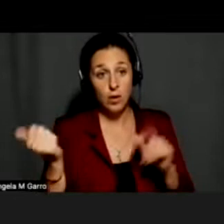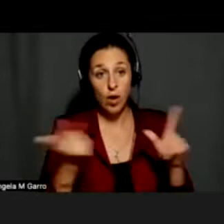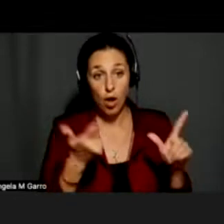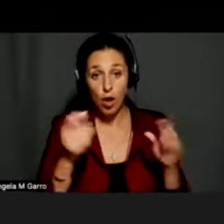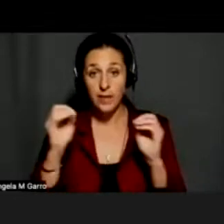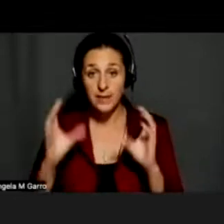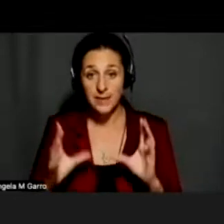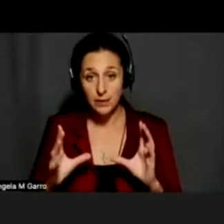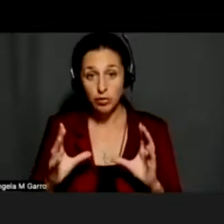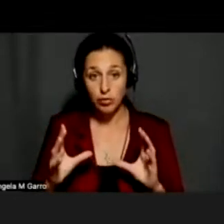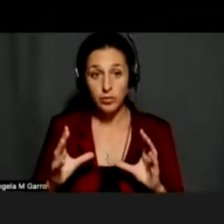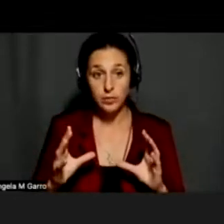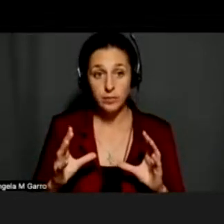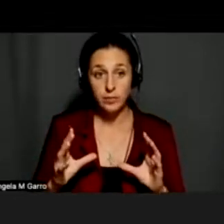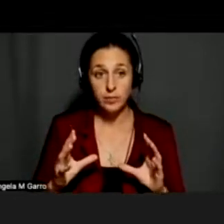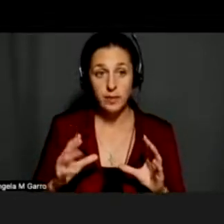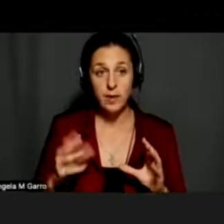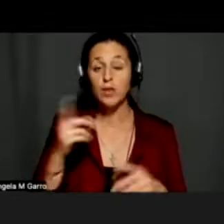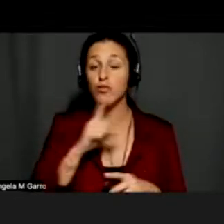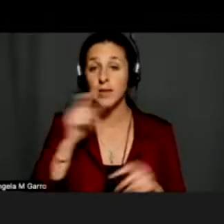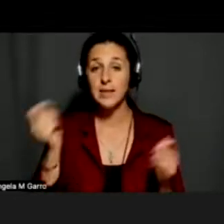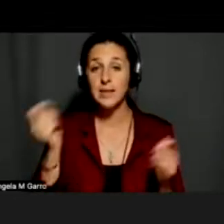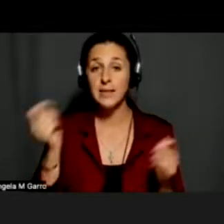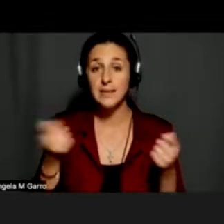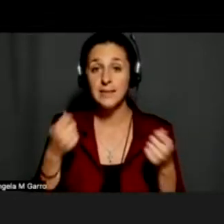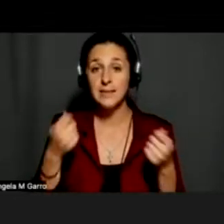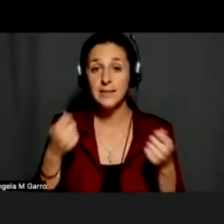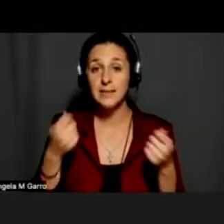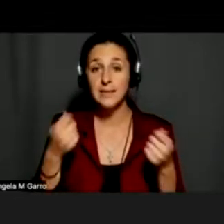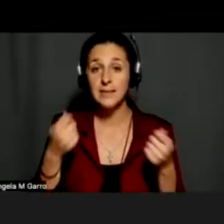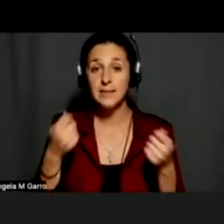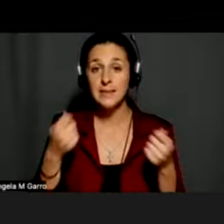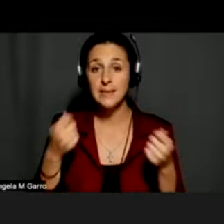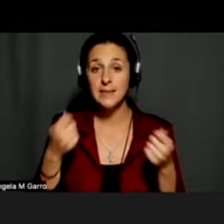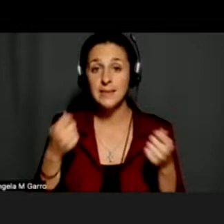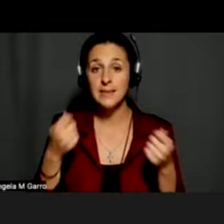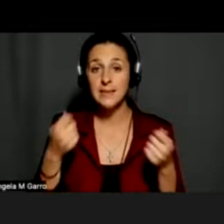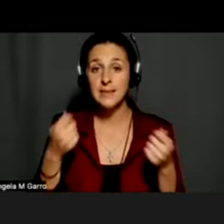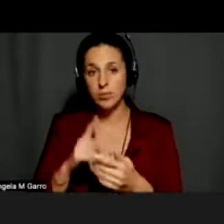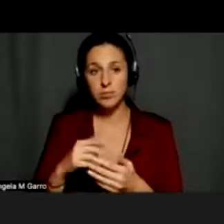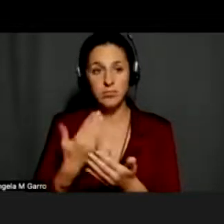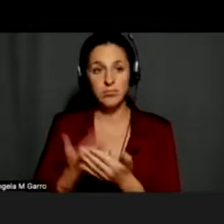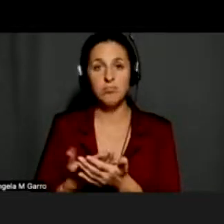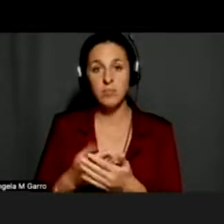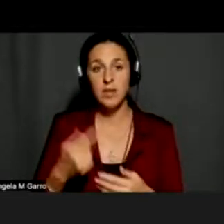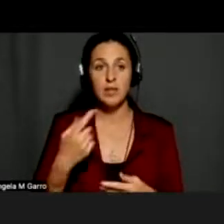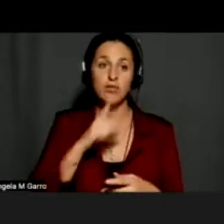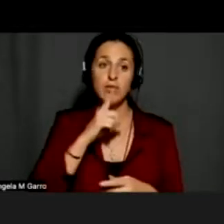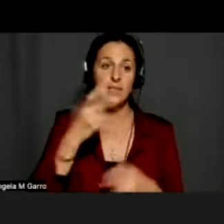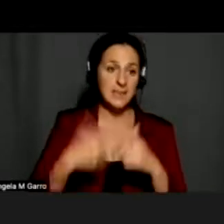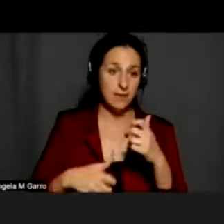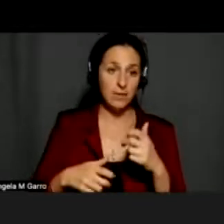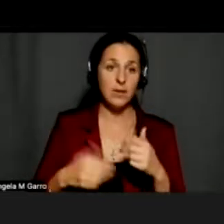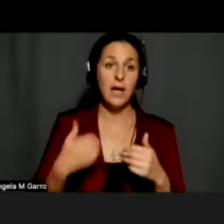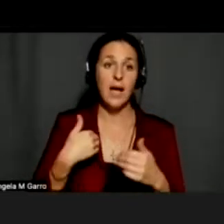and really celebrate the week that is coming up. It is very difficult. We have had a very difficult